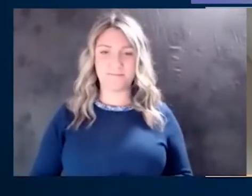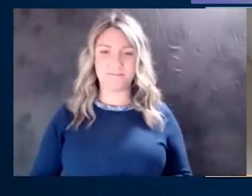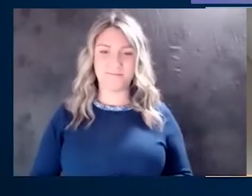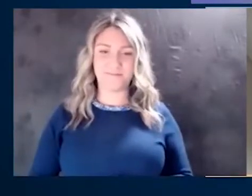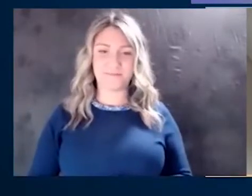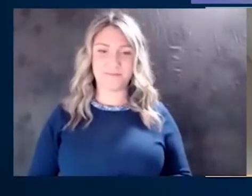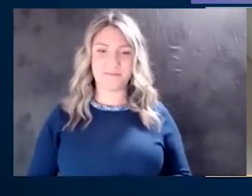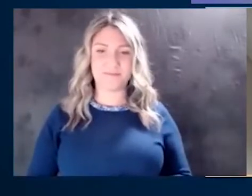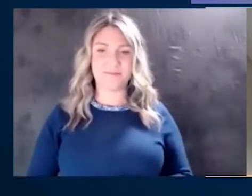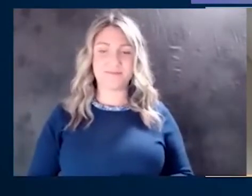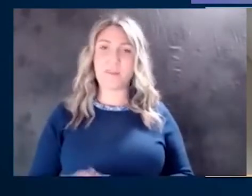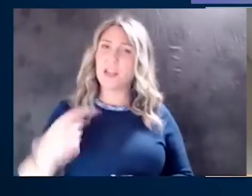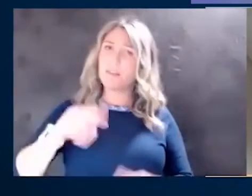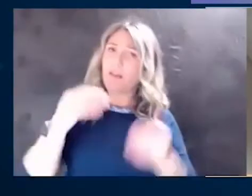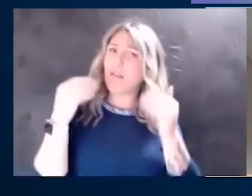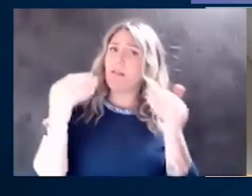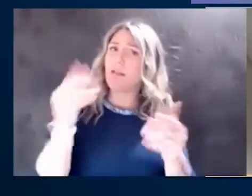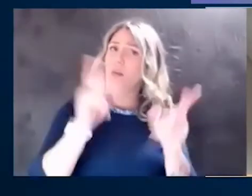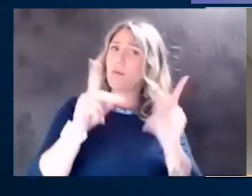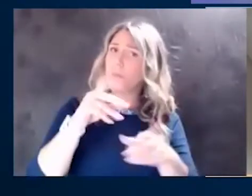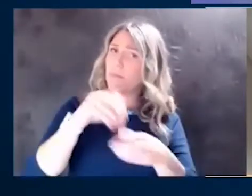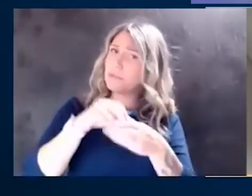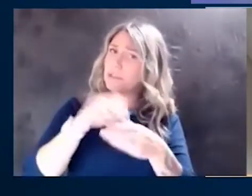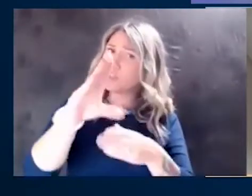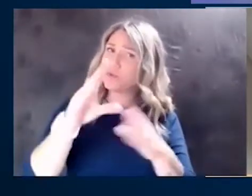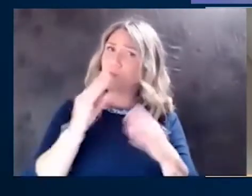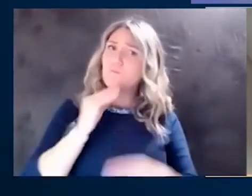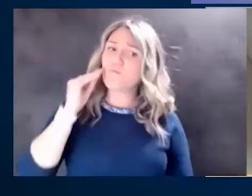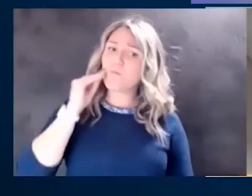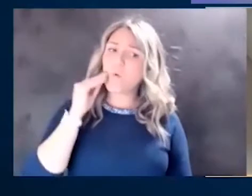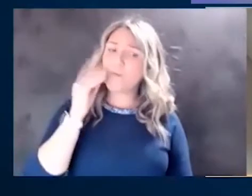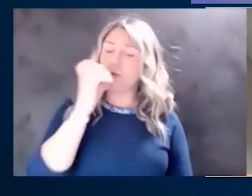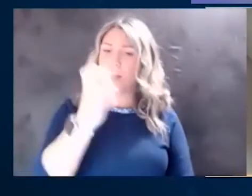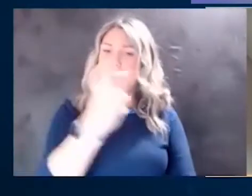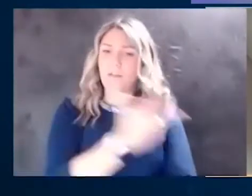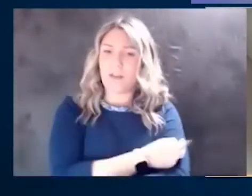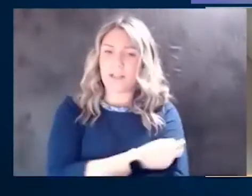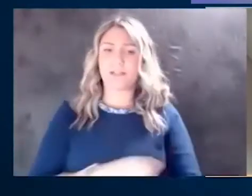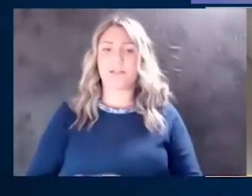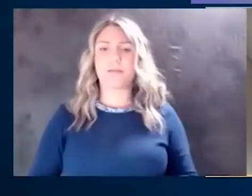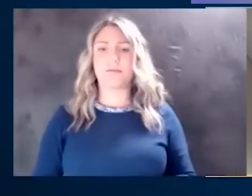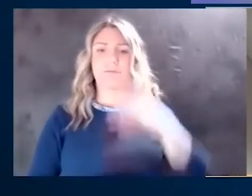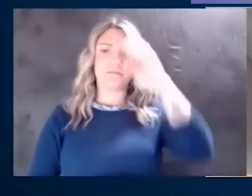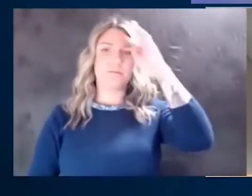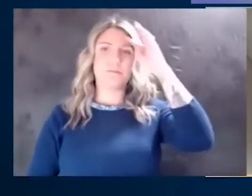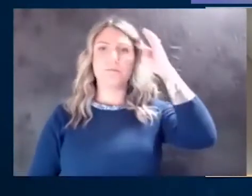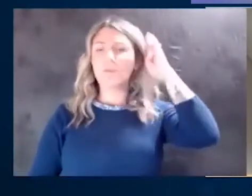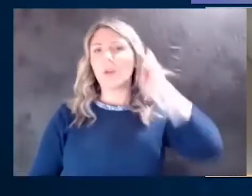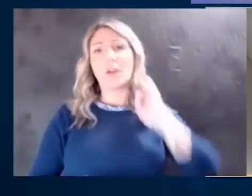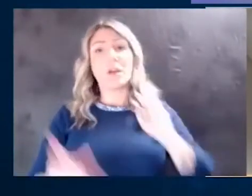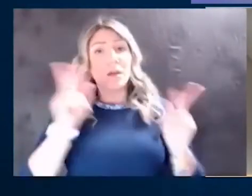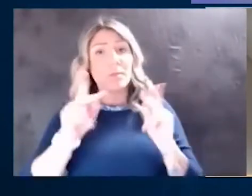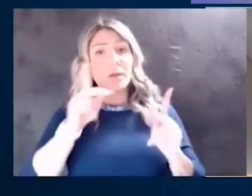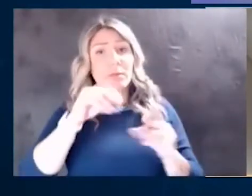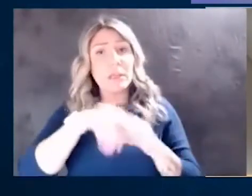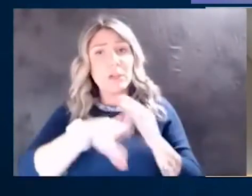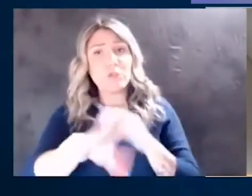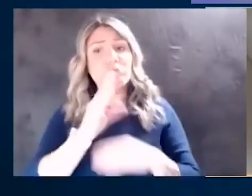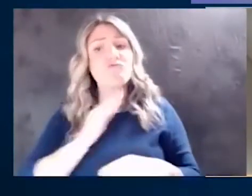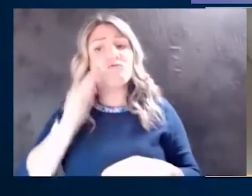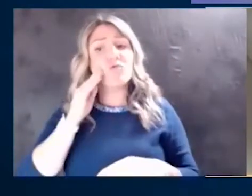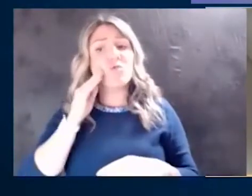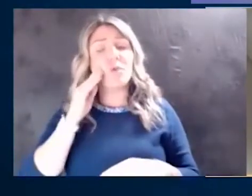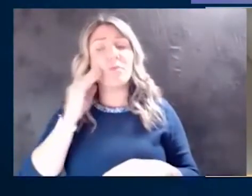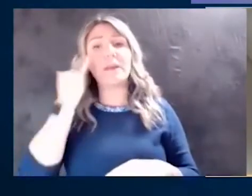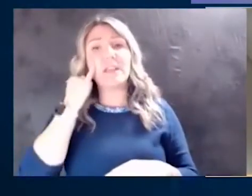allowing people in their homes that are unvaccinated? Let's see. Are you guys, James, are you allowing people into your homes if they've been vaccinated or if they've not?